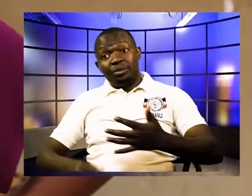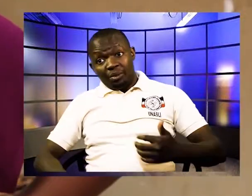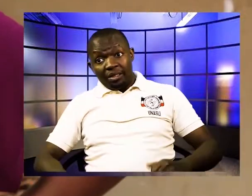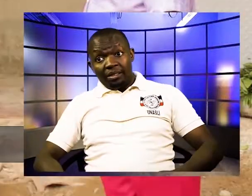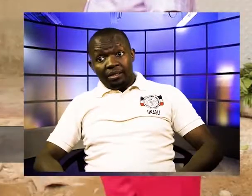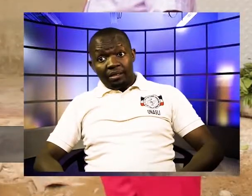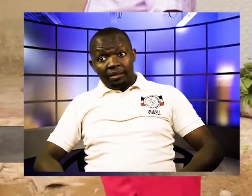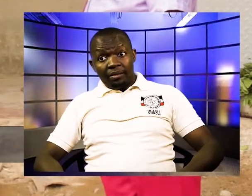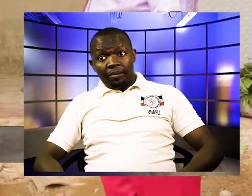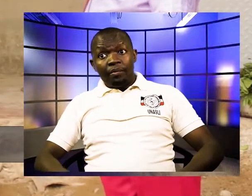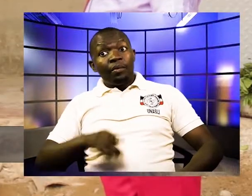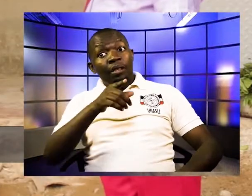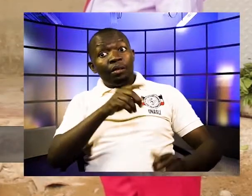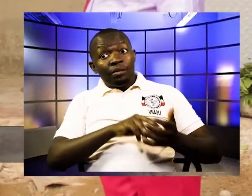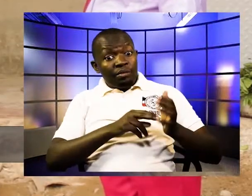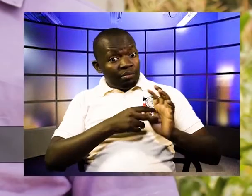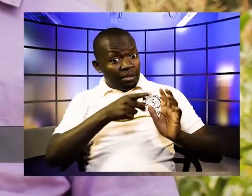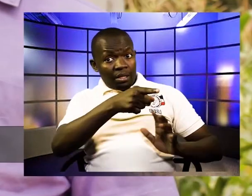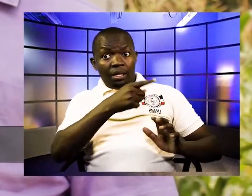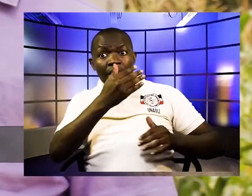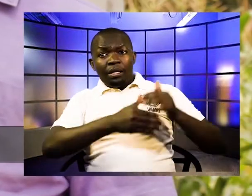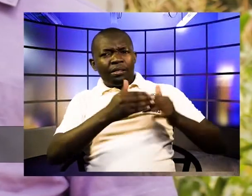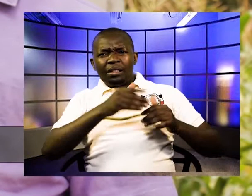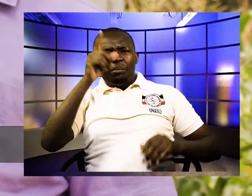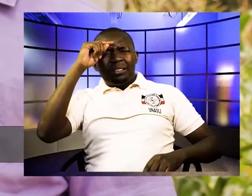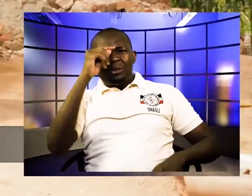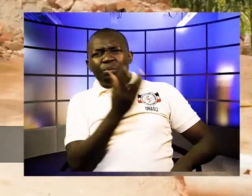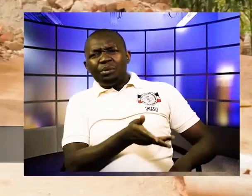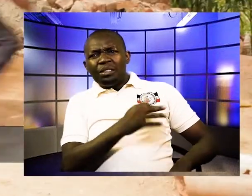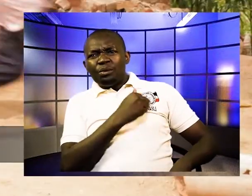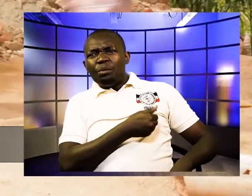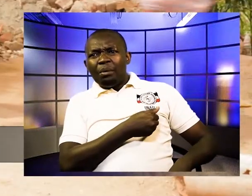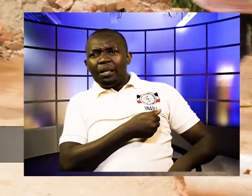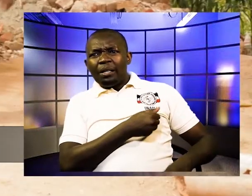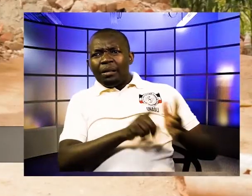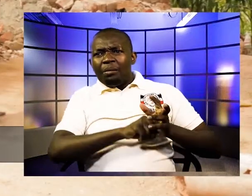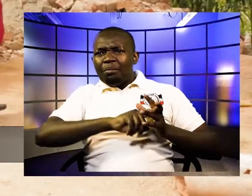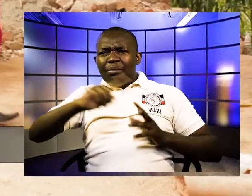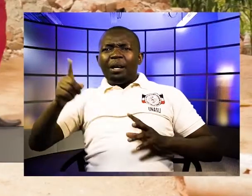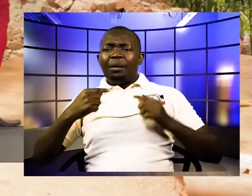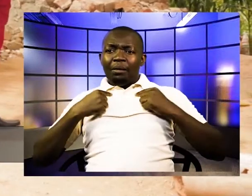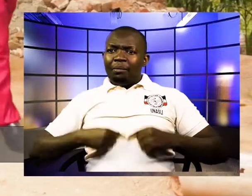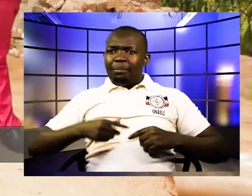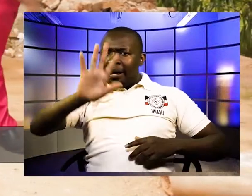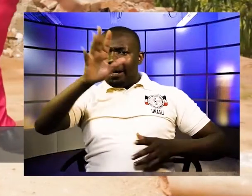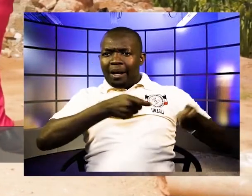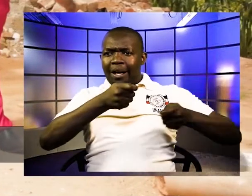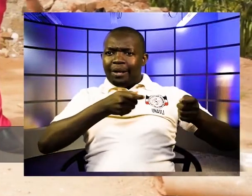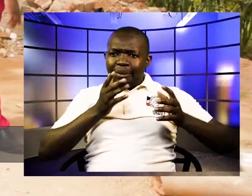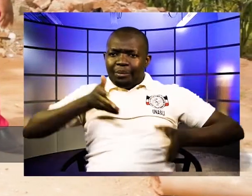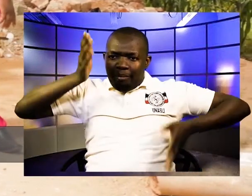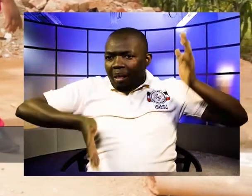Banna uno mukazi neiba rusiru handle the police. Meya handle atoduka leta